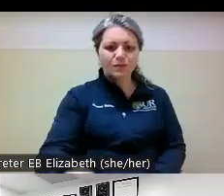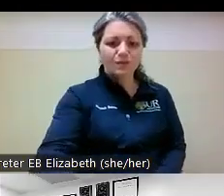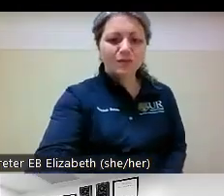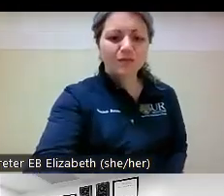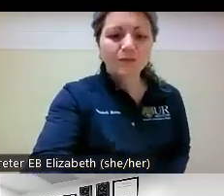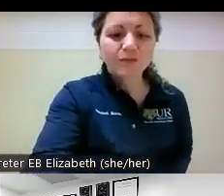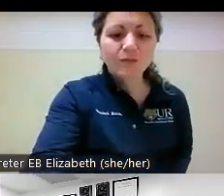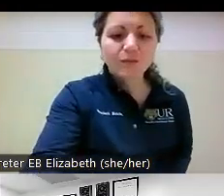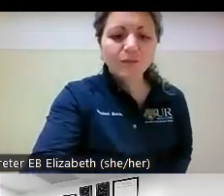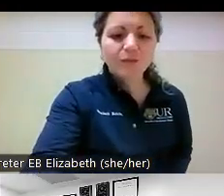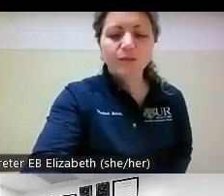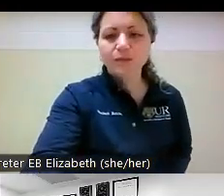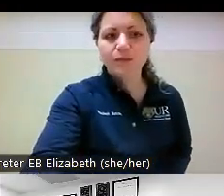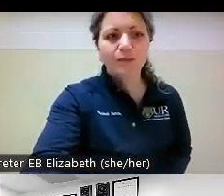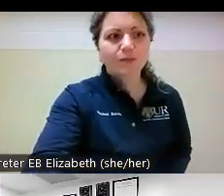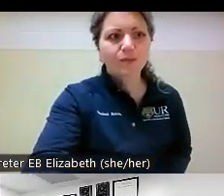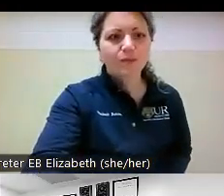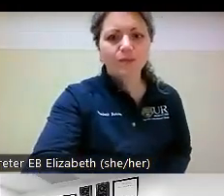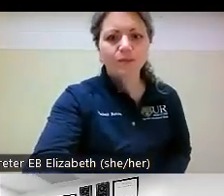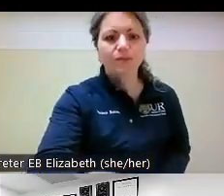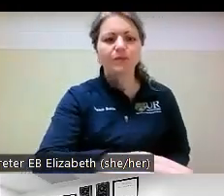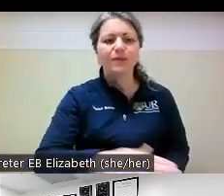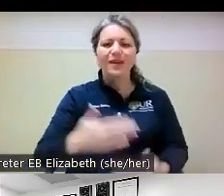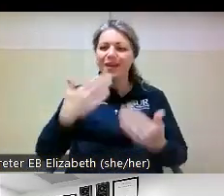Thank you so much.